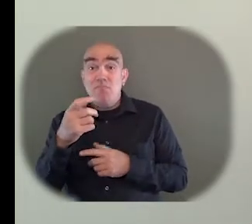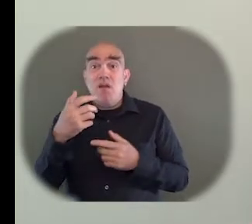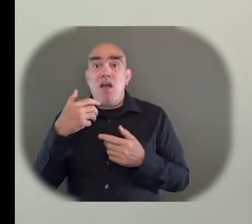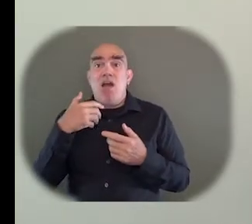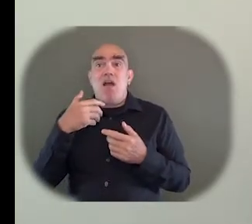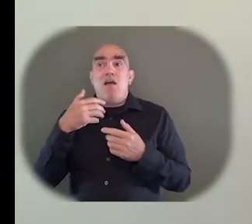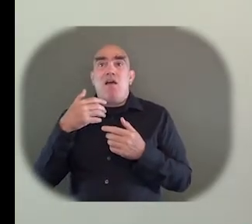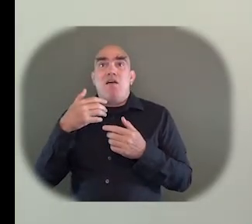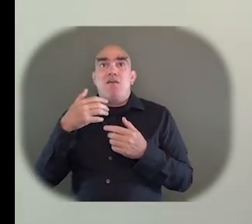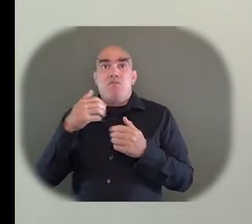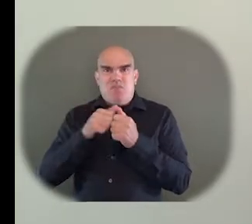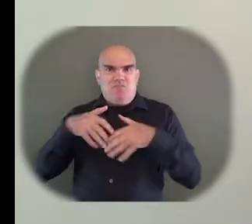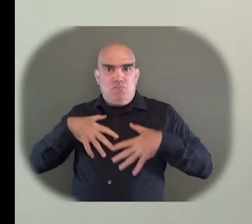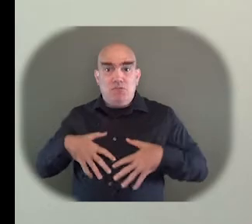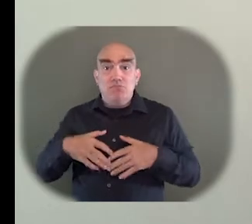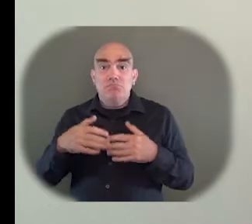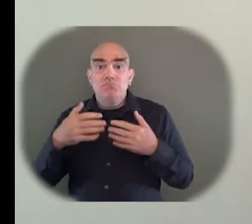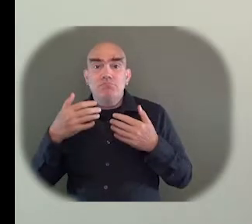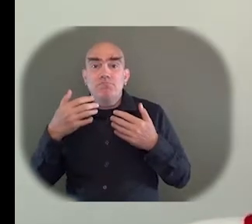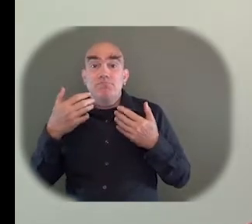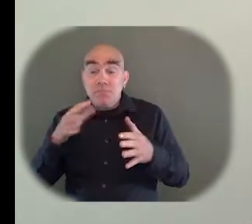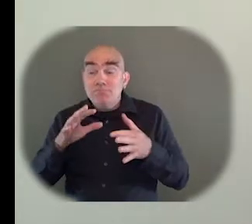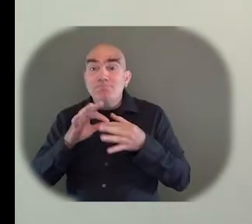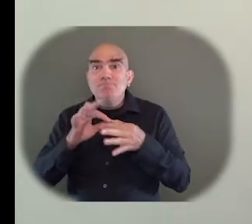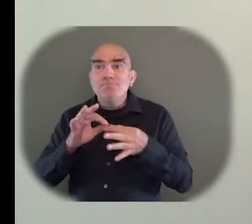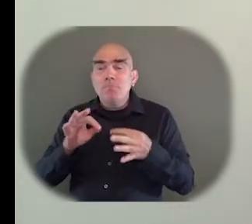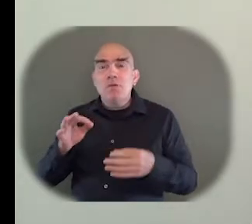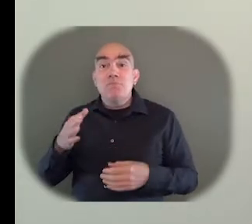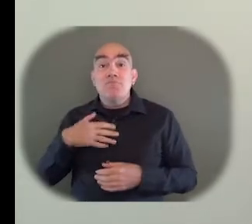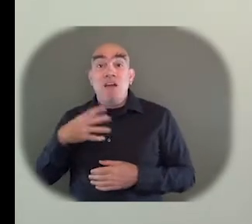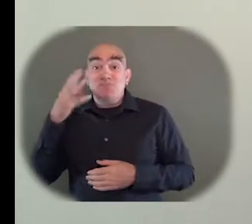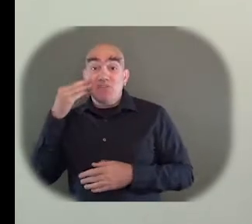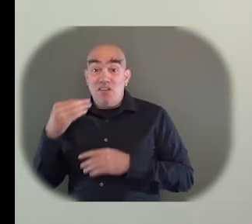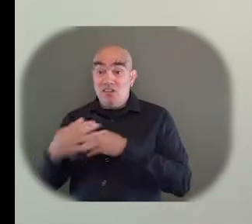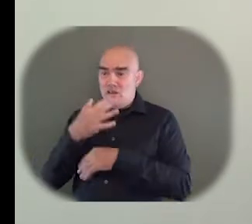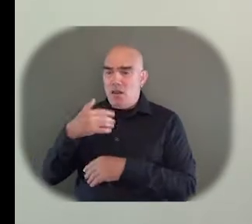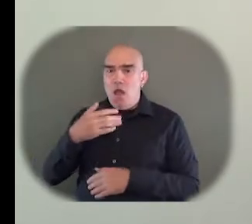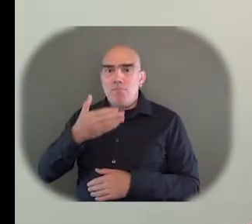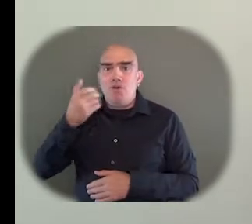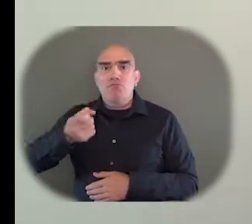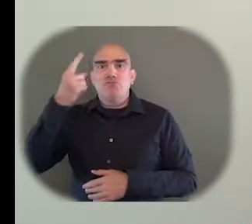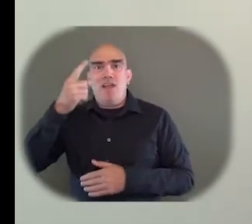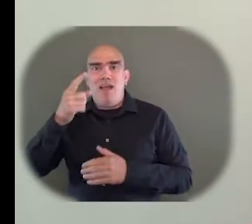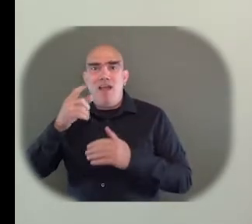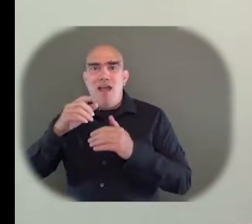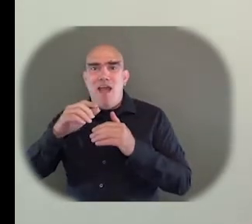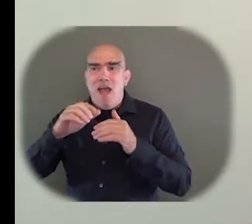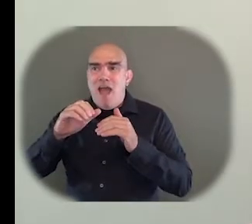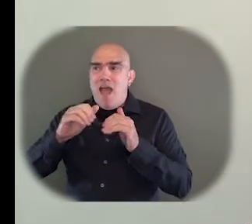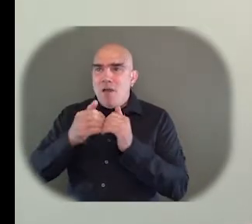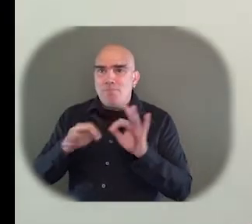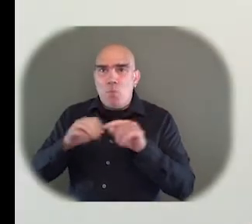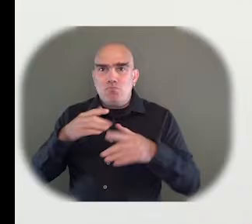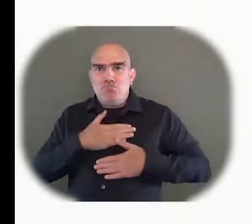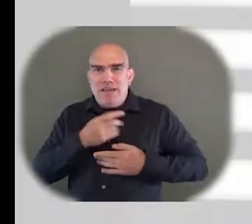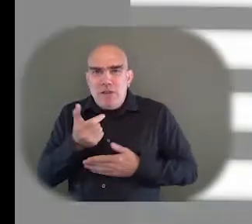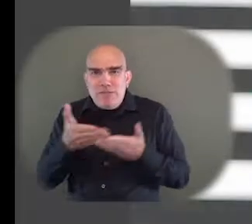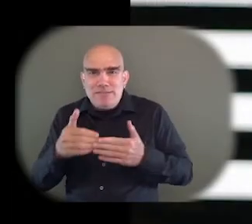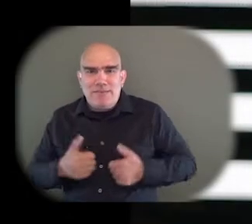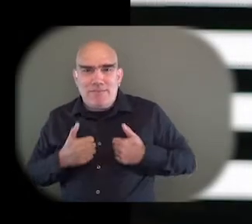to be grateful for the little things in life. Many popular celebrities that you know of struggle with anxiety and